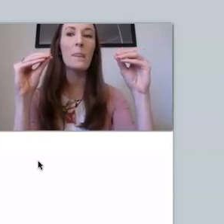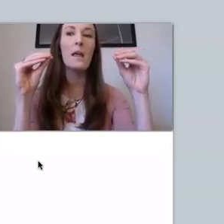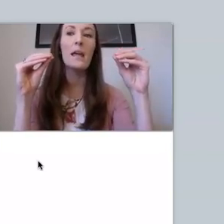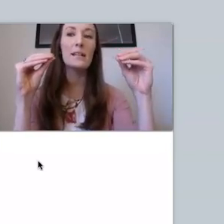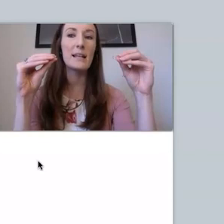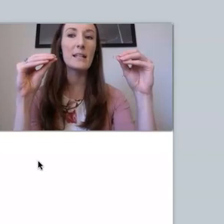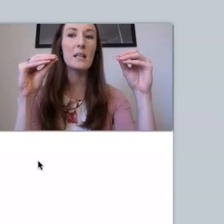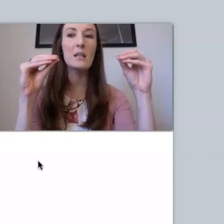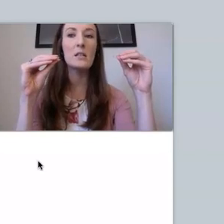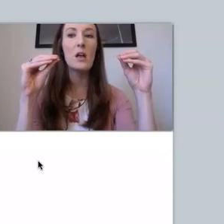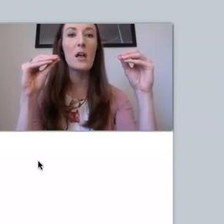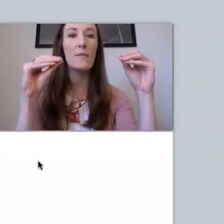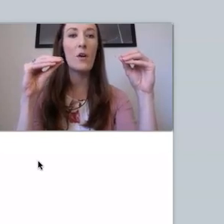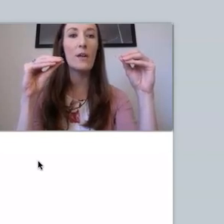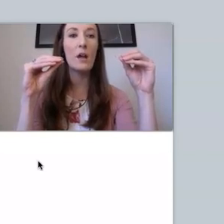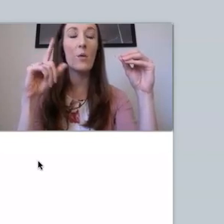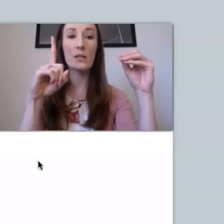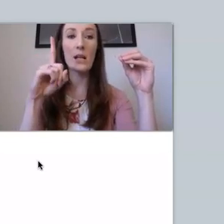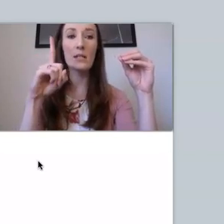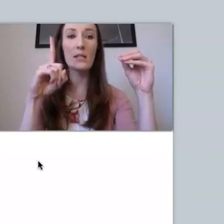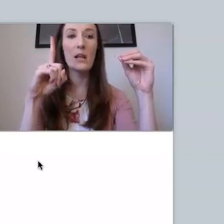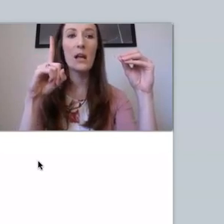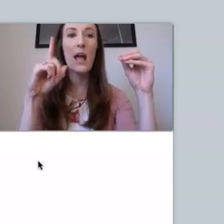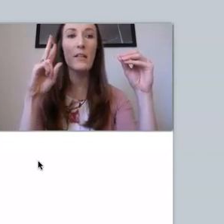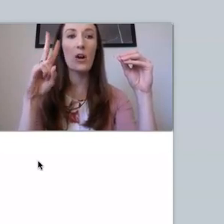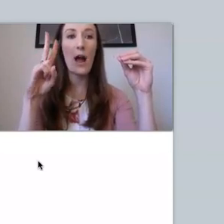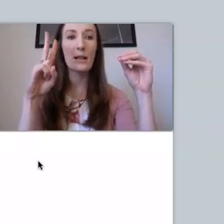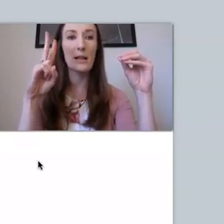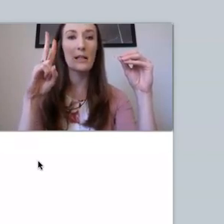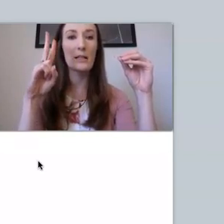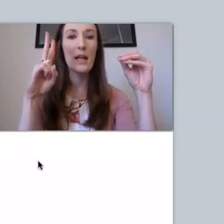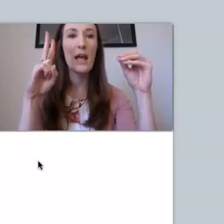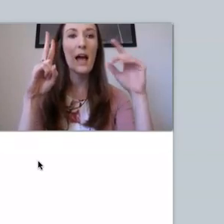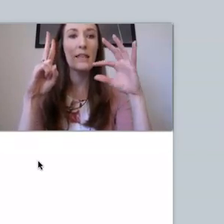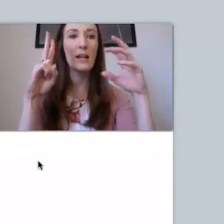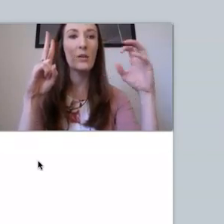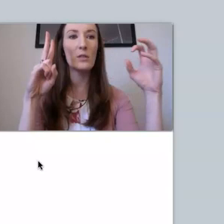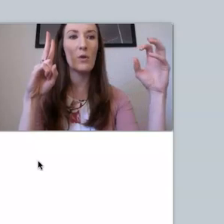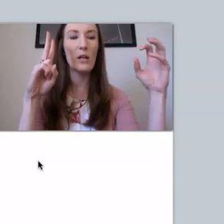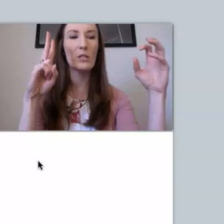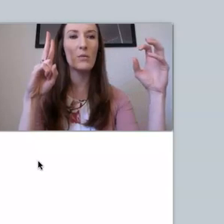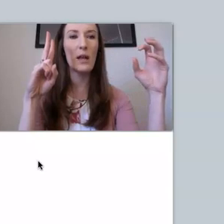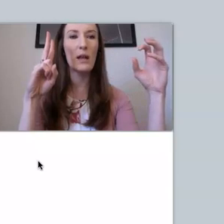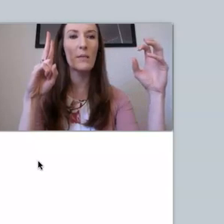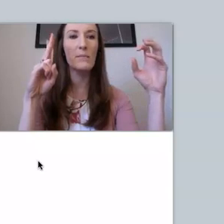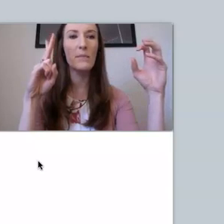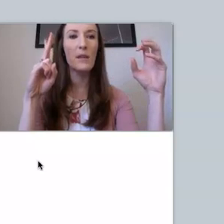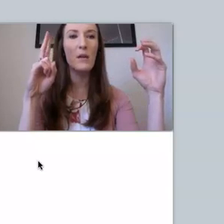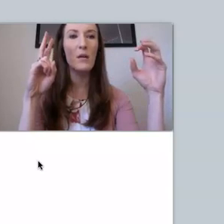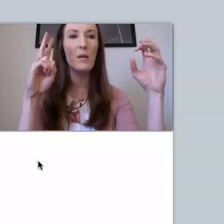about incidences involving horses and then car accidents, and then it goes more into